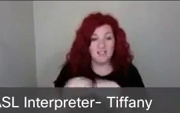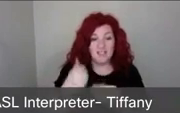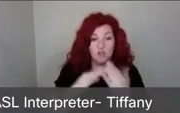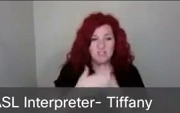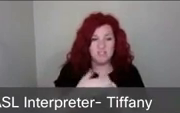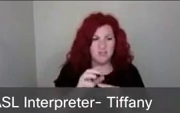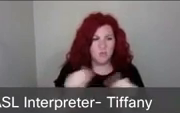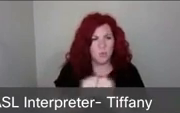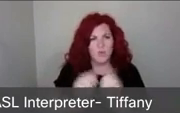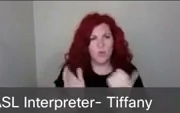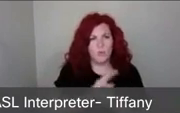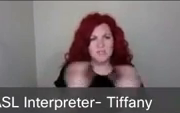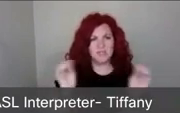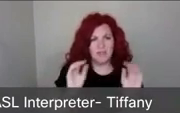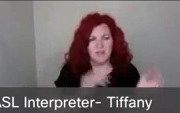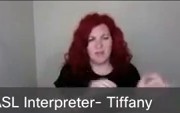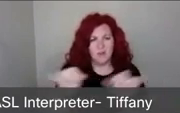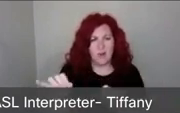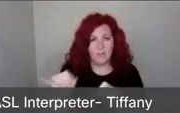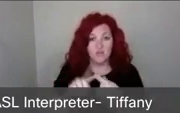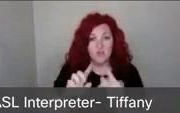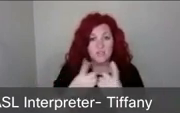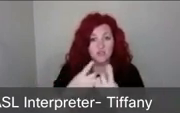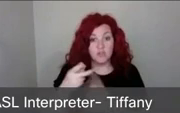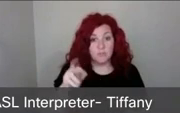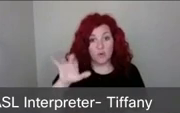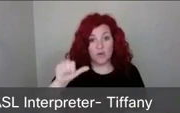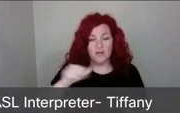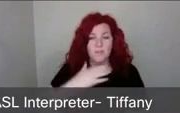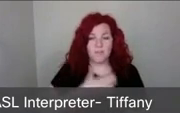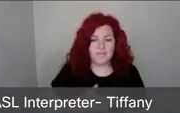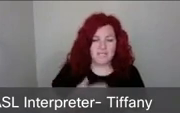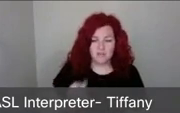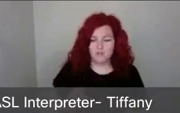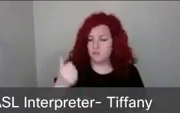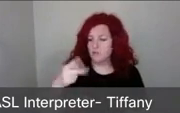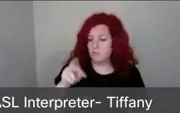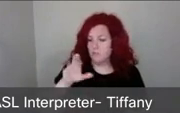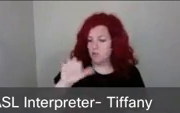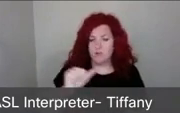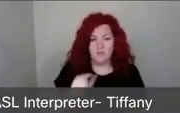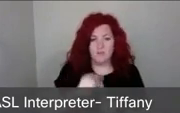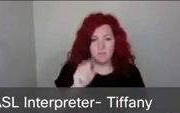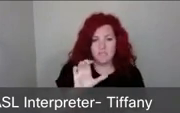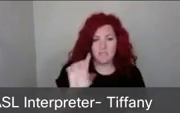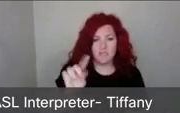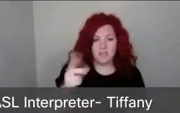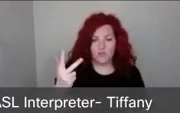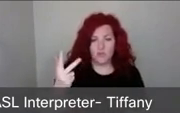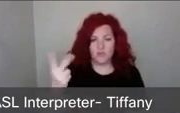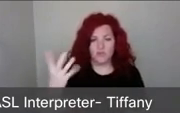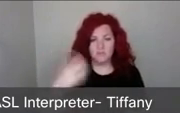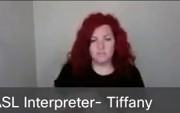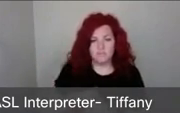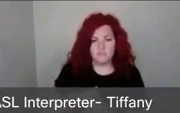common with Peoria to the district. So like, please take Peoria out of the CD3 and add back in the